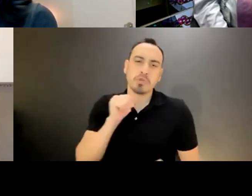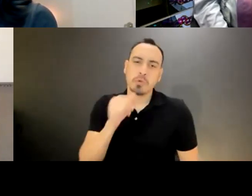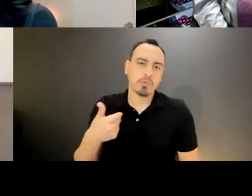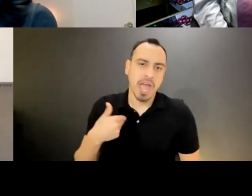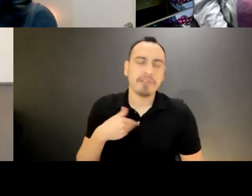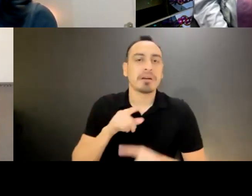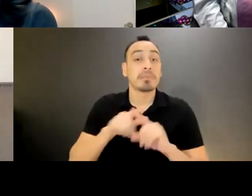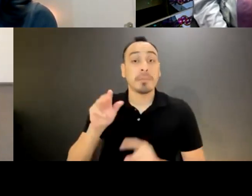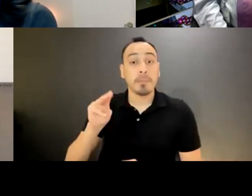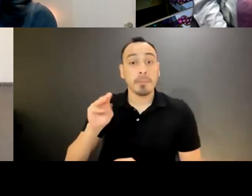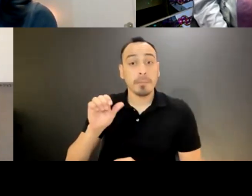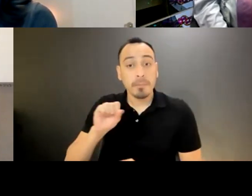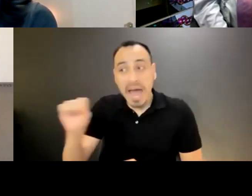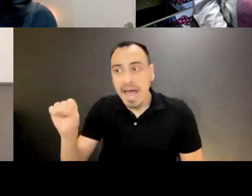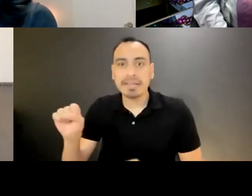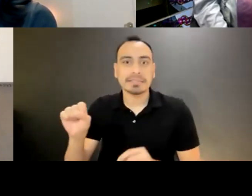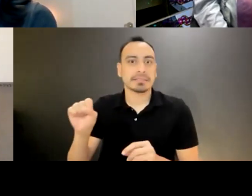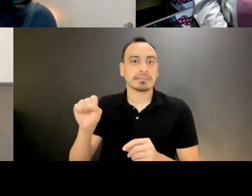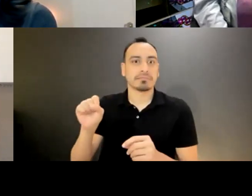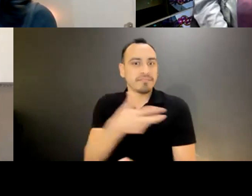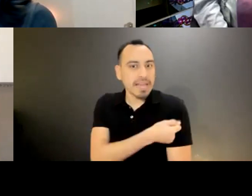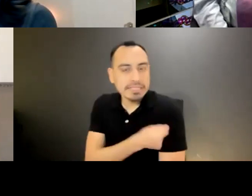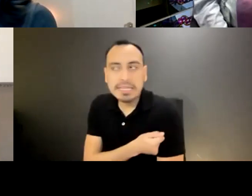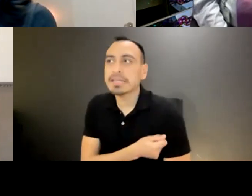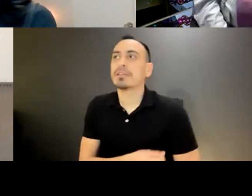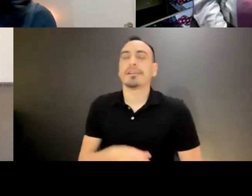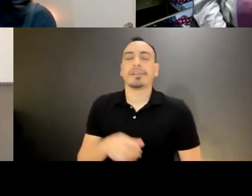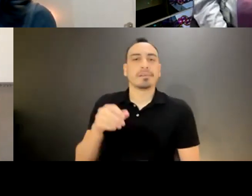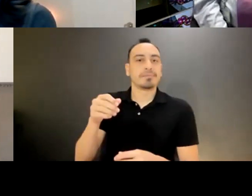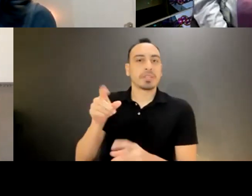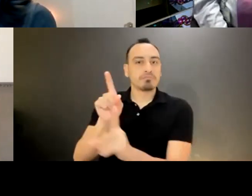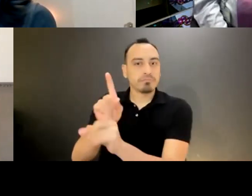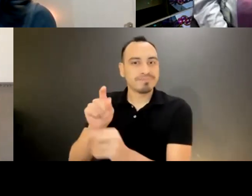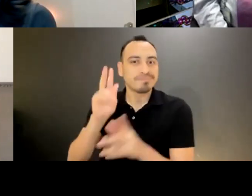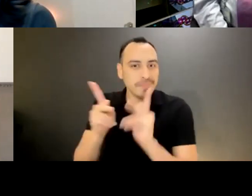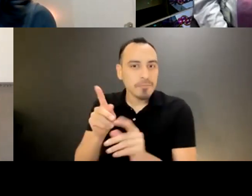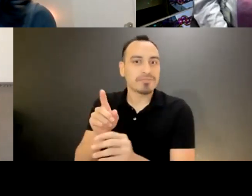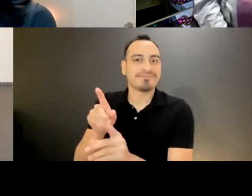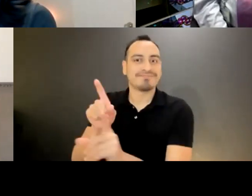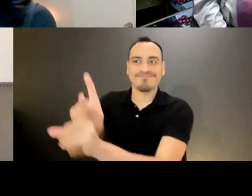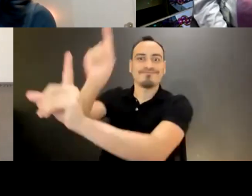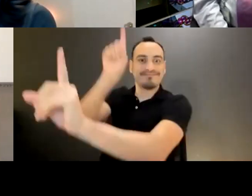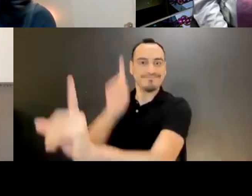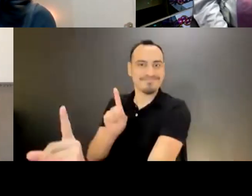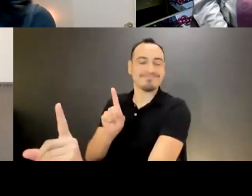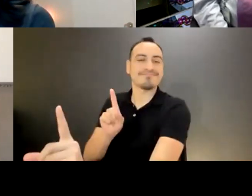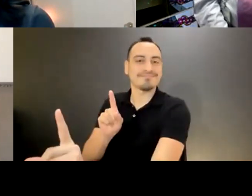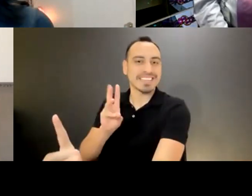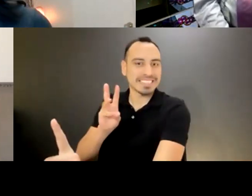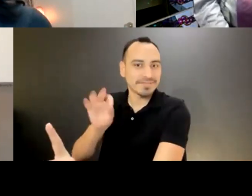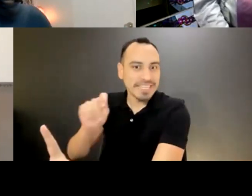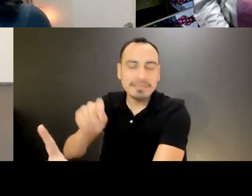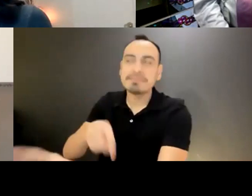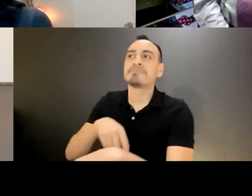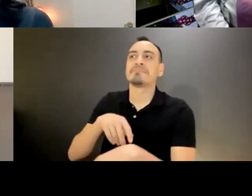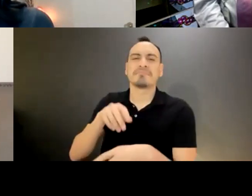and everything else still seems to make sense until we can officially say we